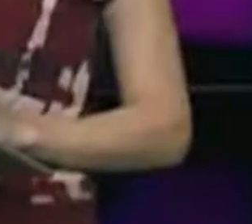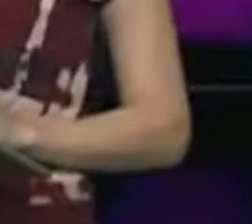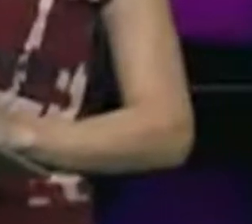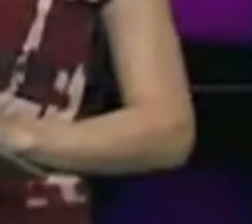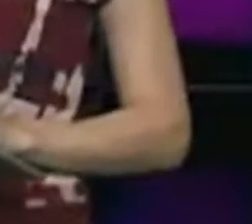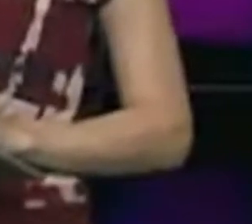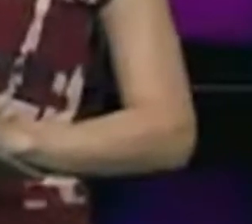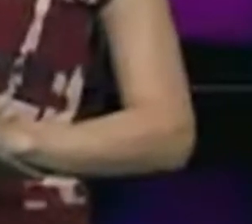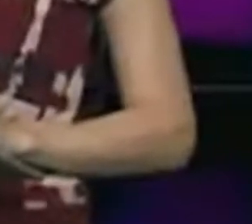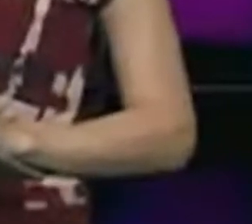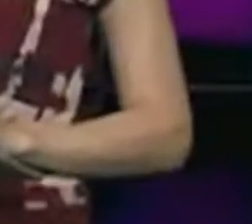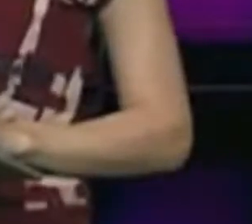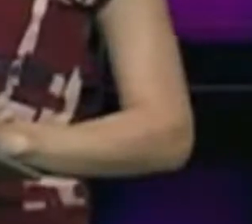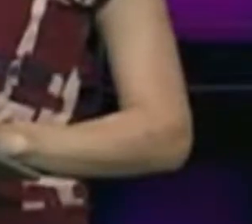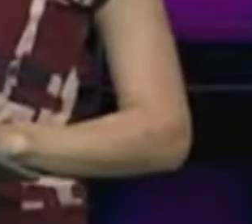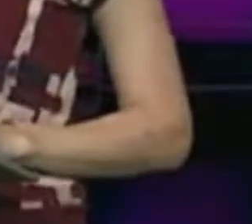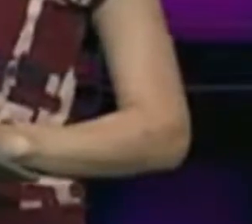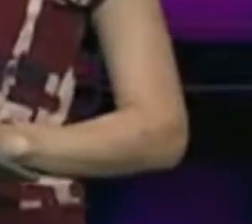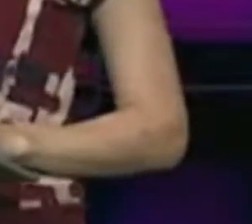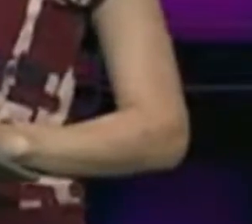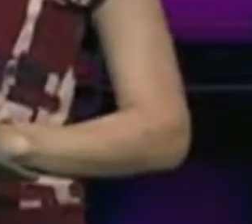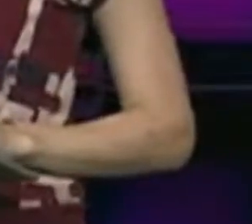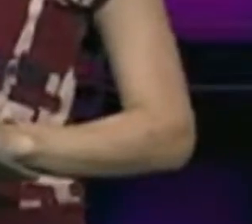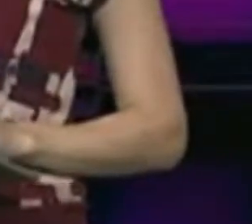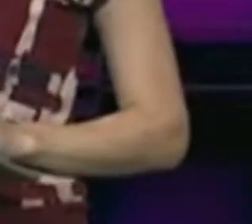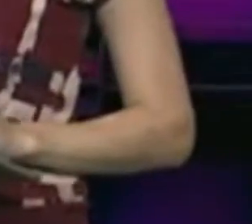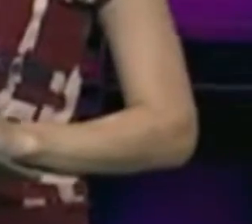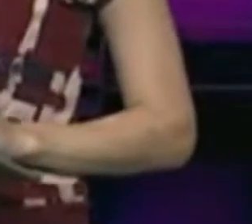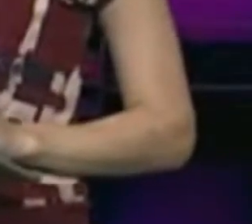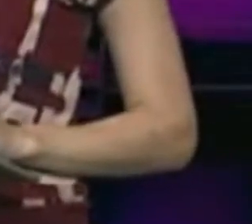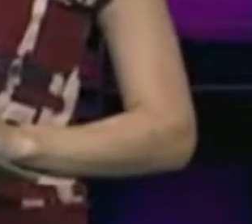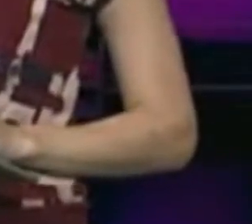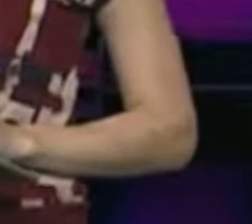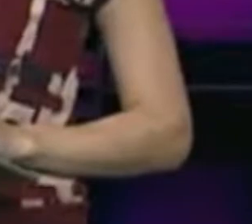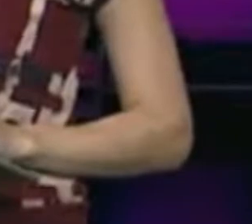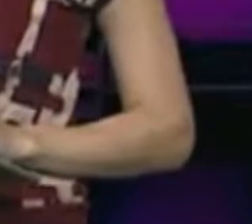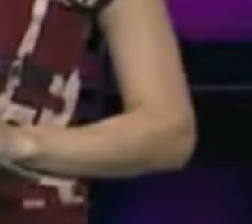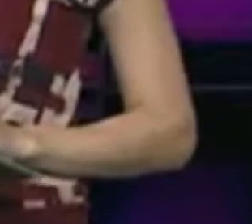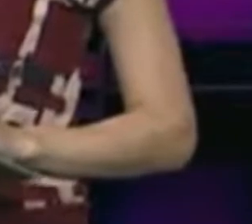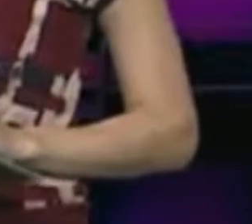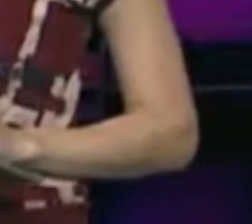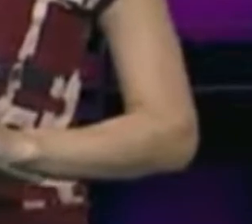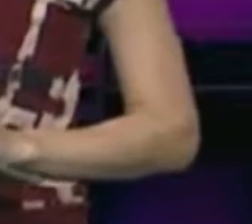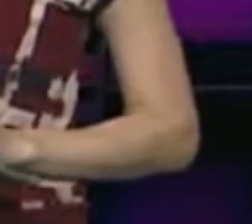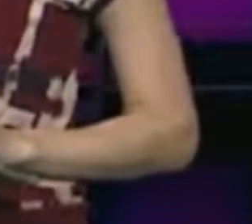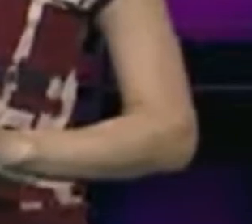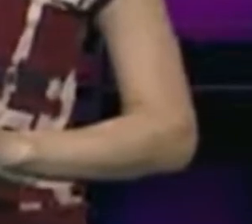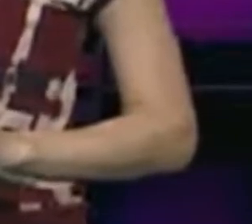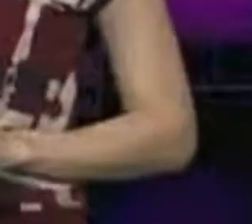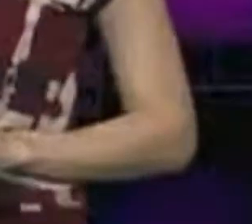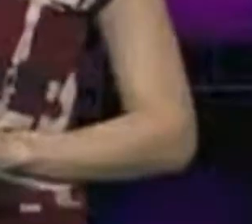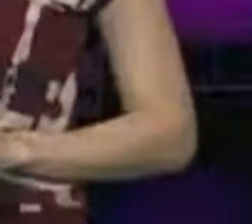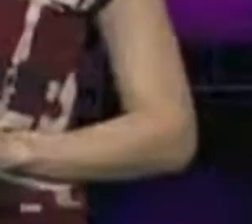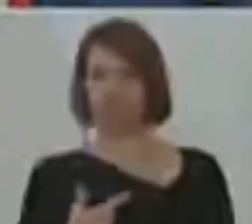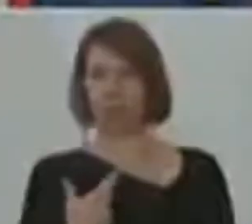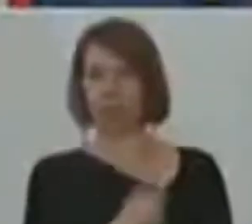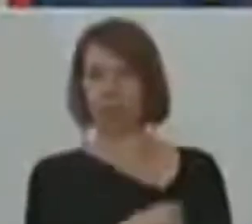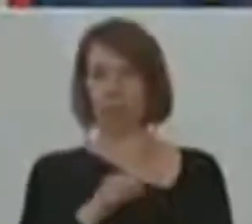Austrian Chancellor Sebastian Kurz on Friday defended his country's decision to temporarily stop using one batch of the AstraZeneca